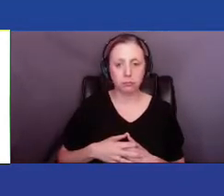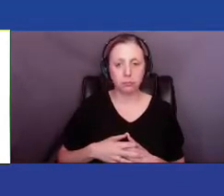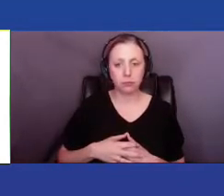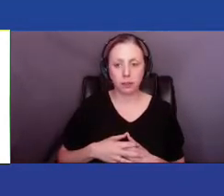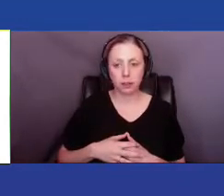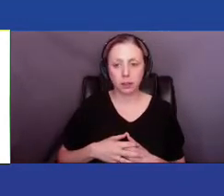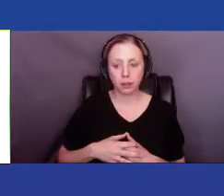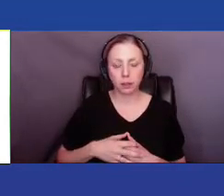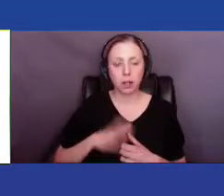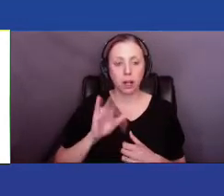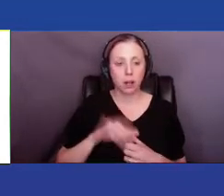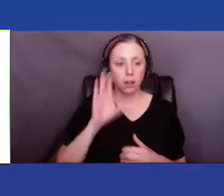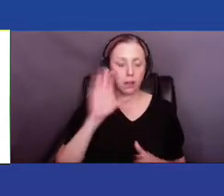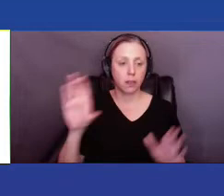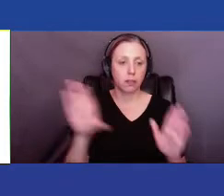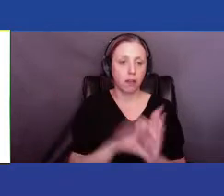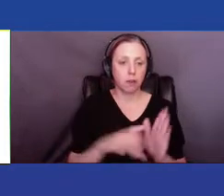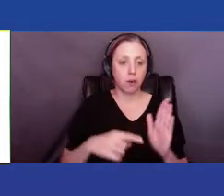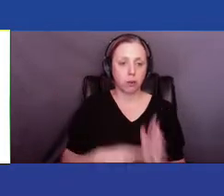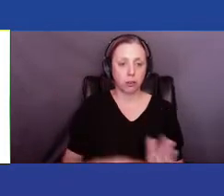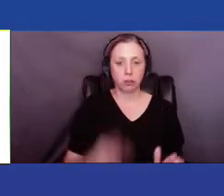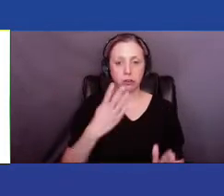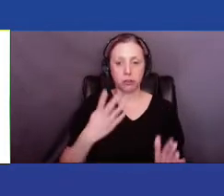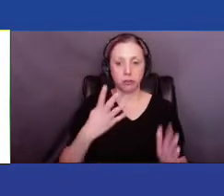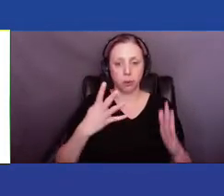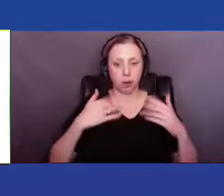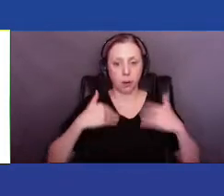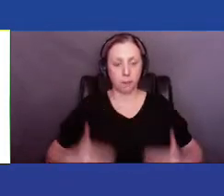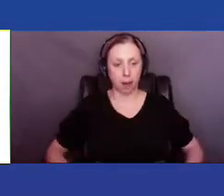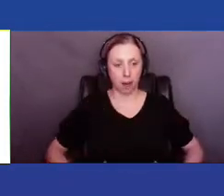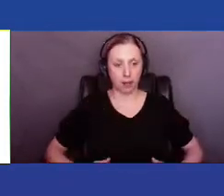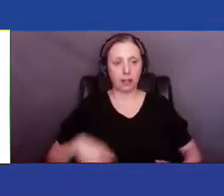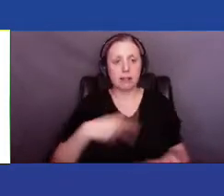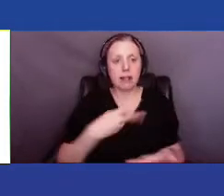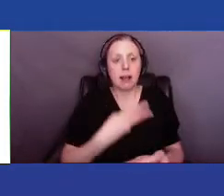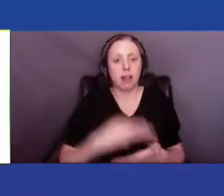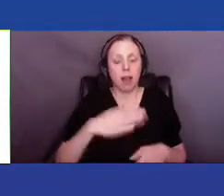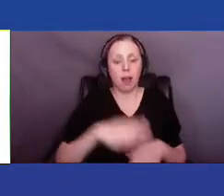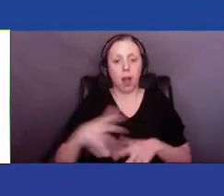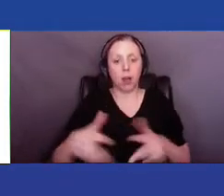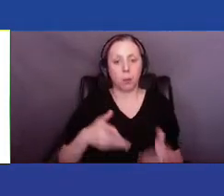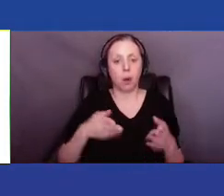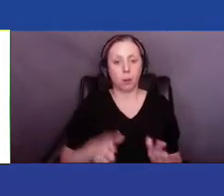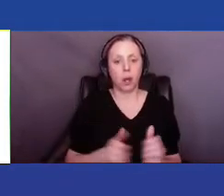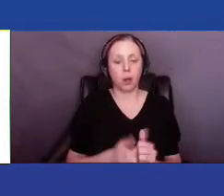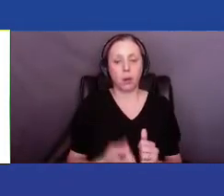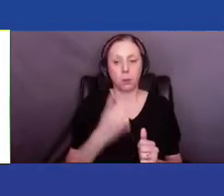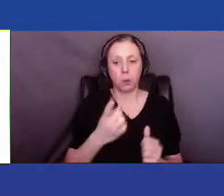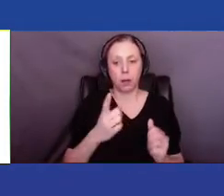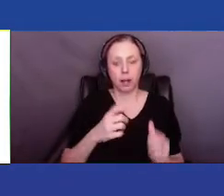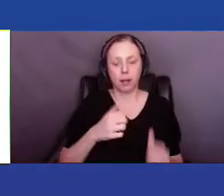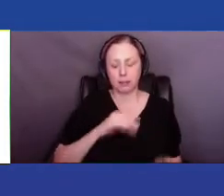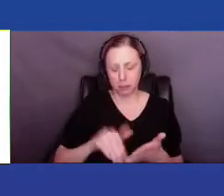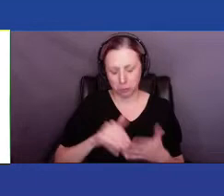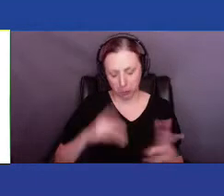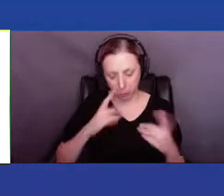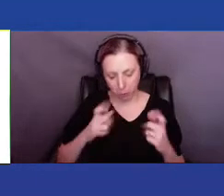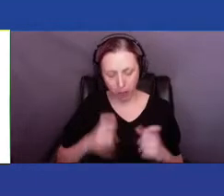This photo shows 4 bodies lying on a walkway with one more kneeling. Excuse me.